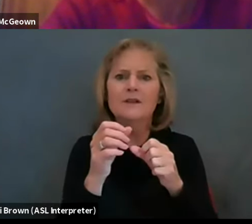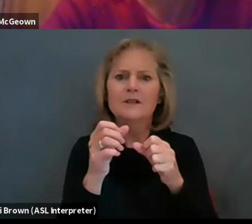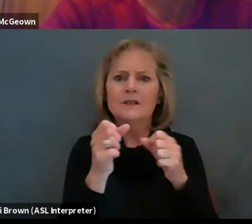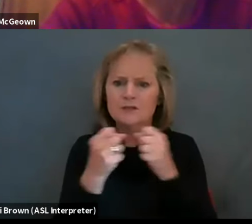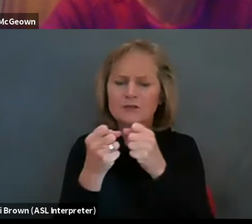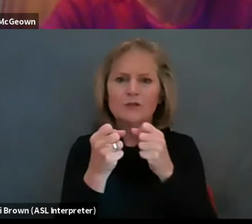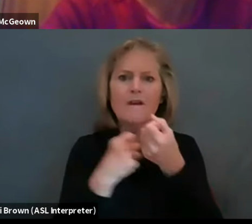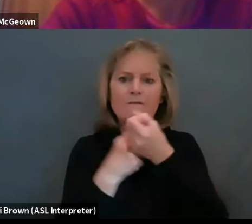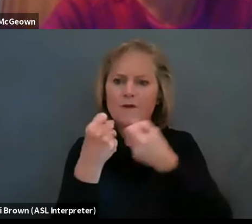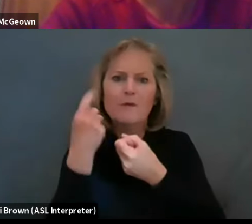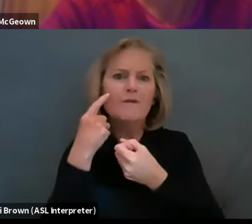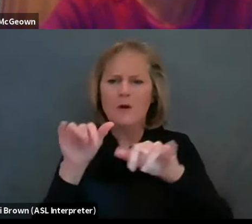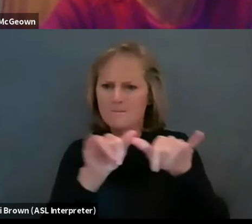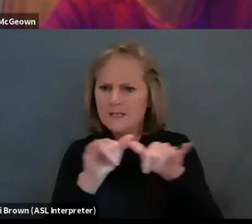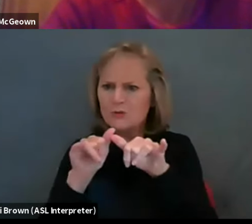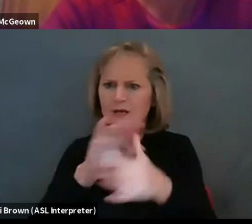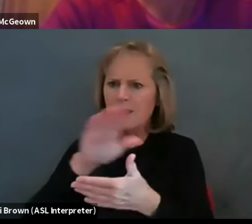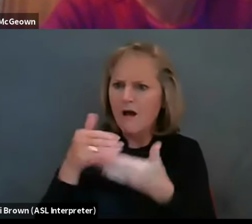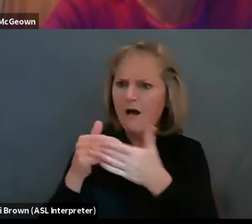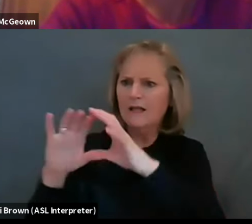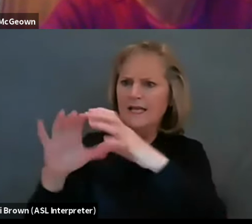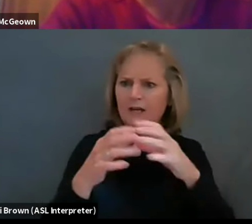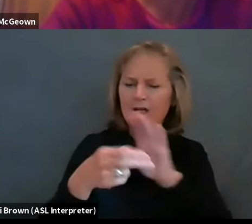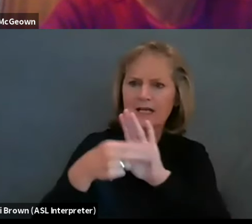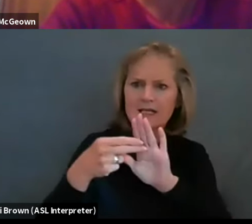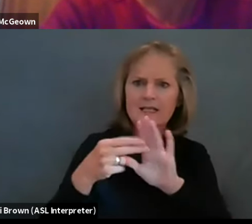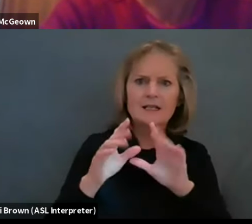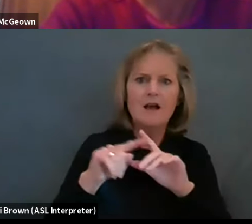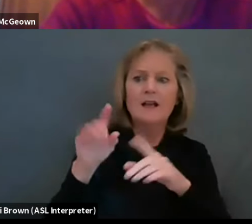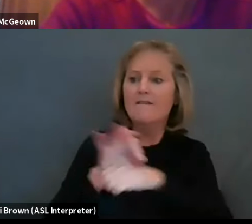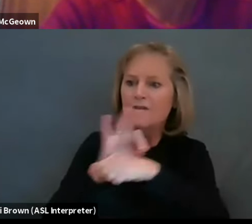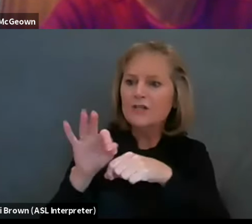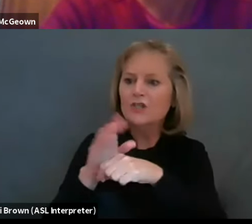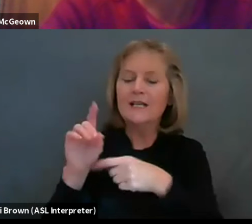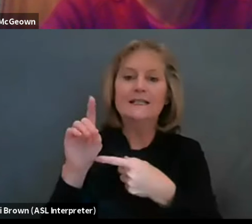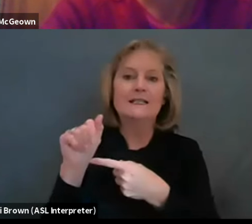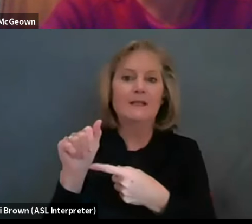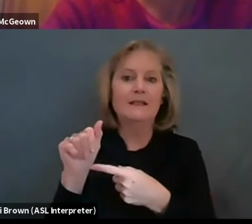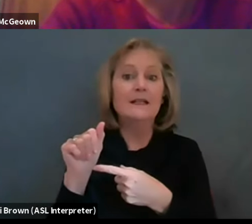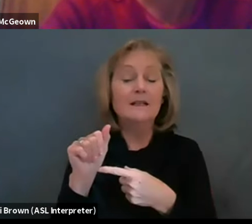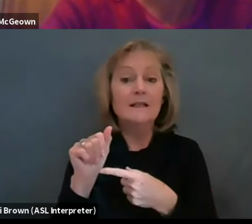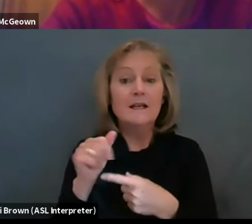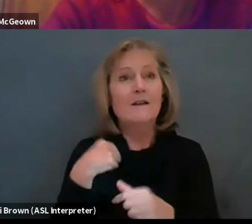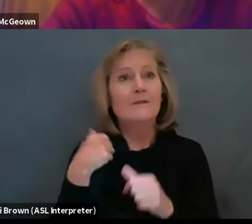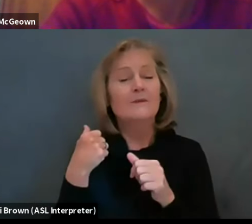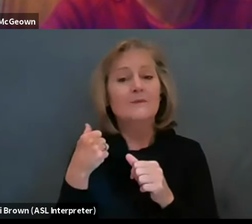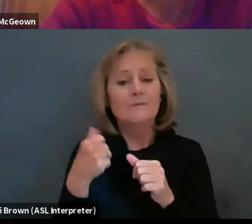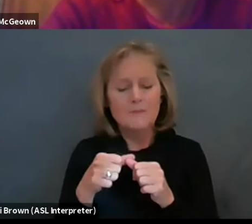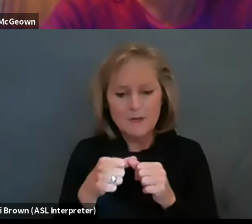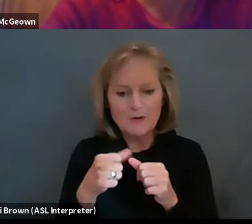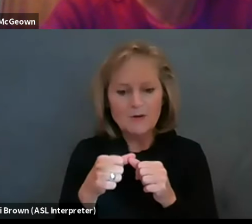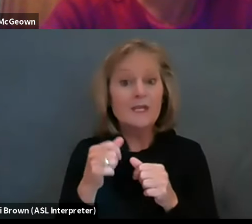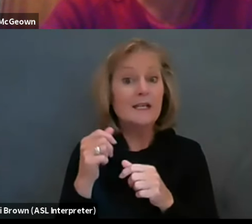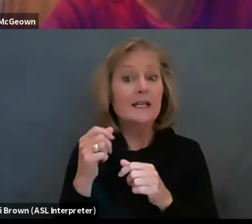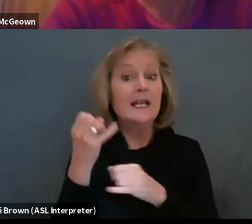for measuring or categorizing the information on functioning and disability. Here I remember the